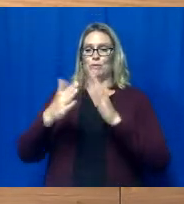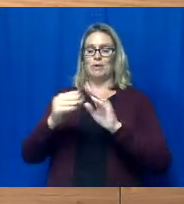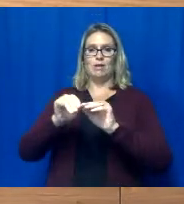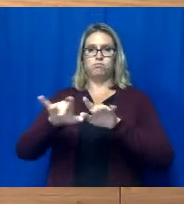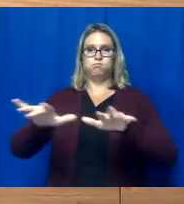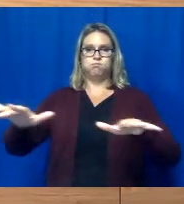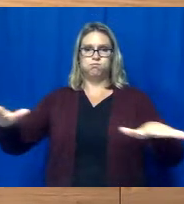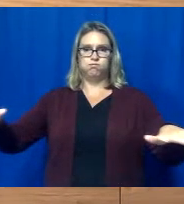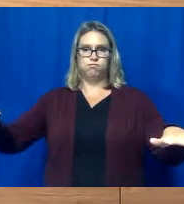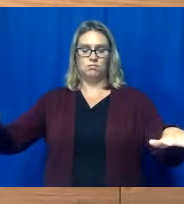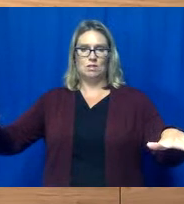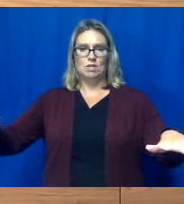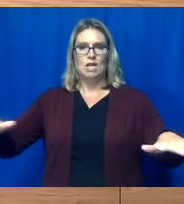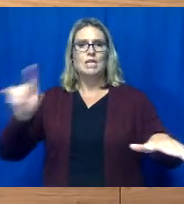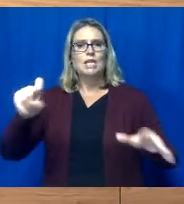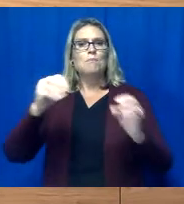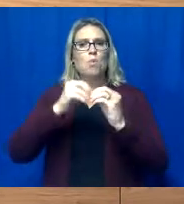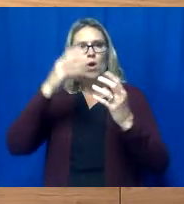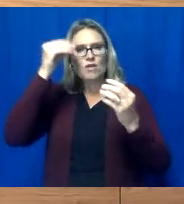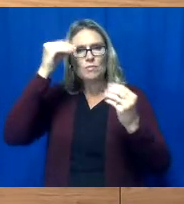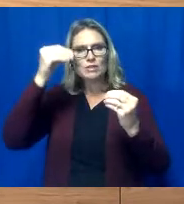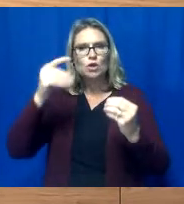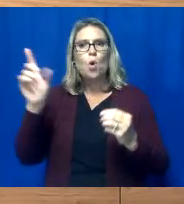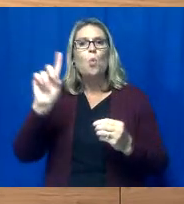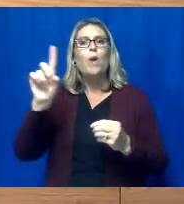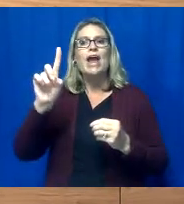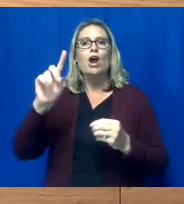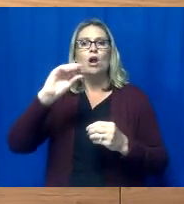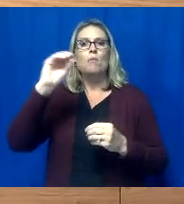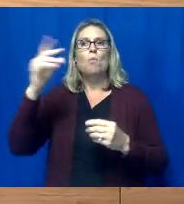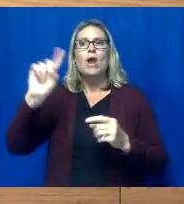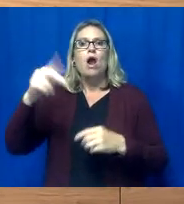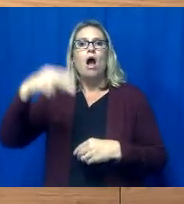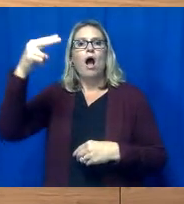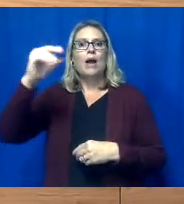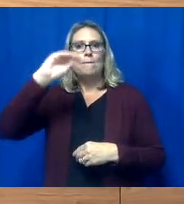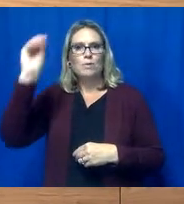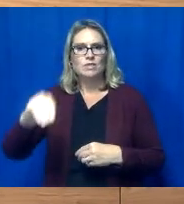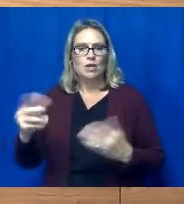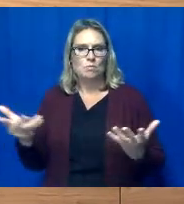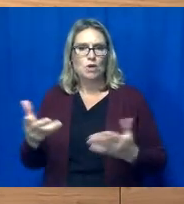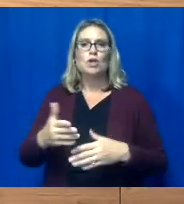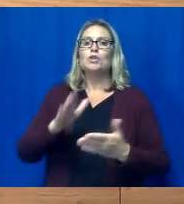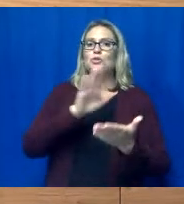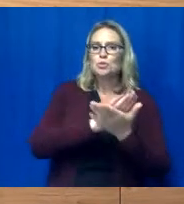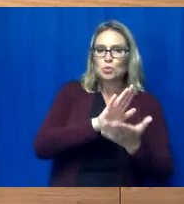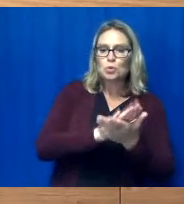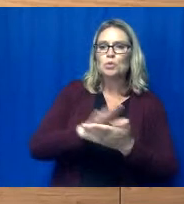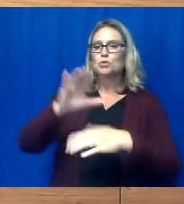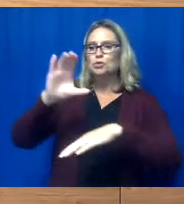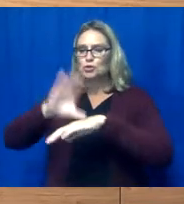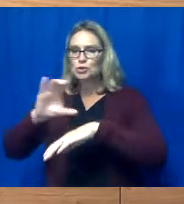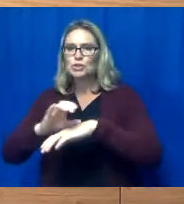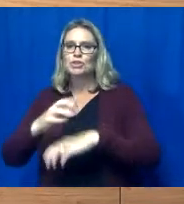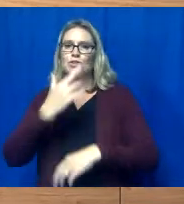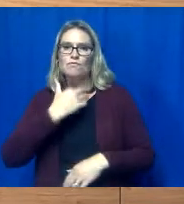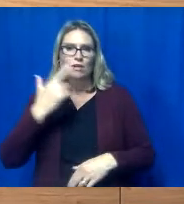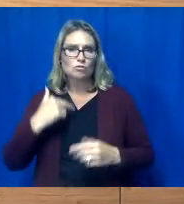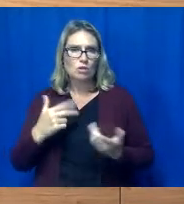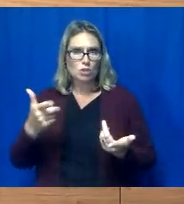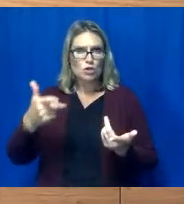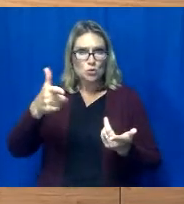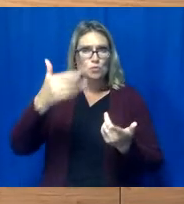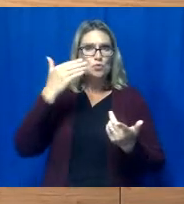you could provide some details of where it's highest. Is that among schools, churches, restaurants? And can you provide some kind of